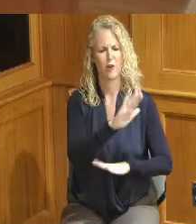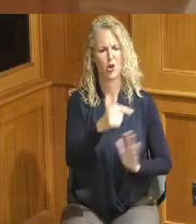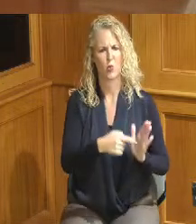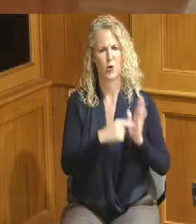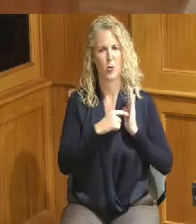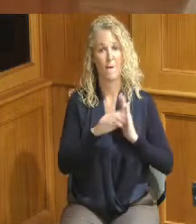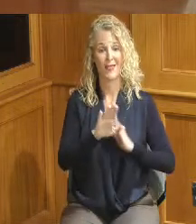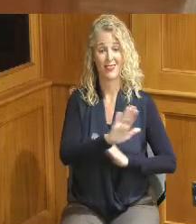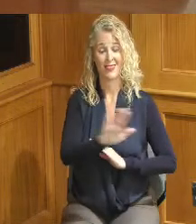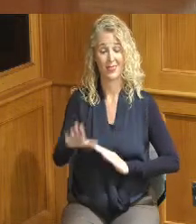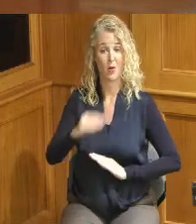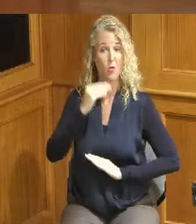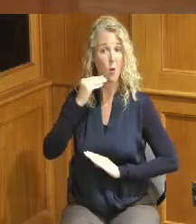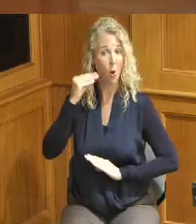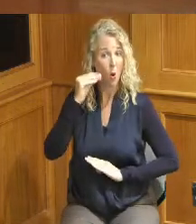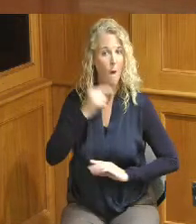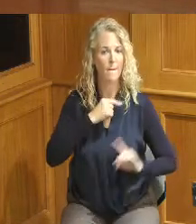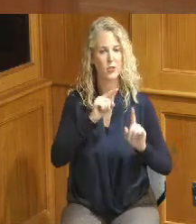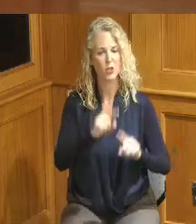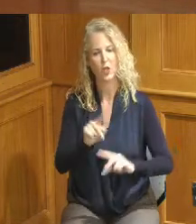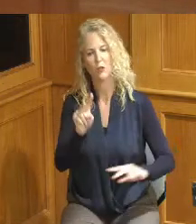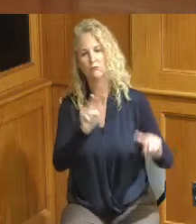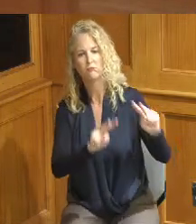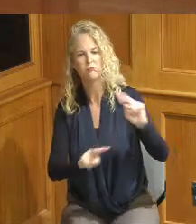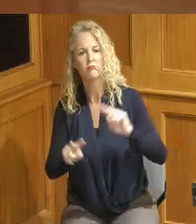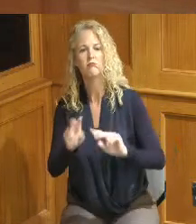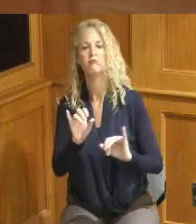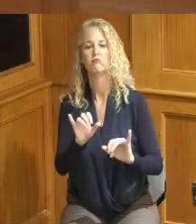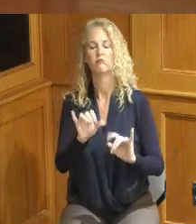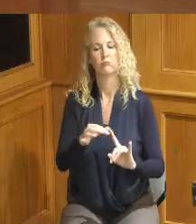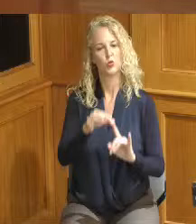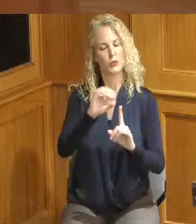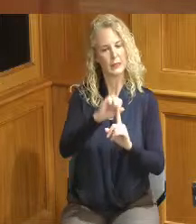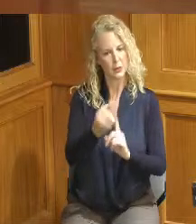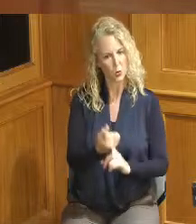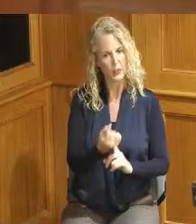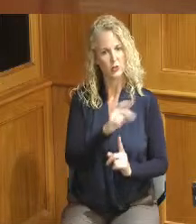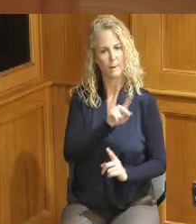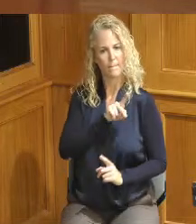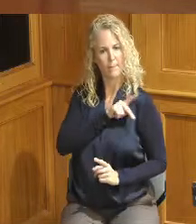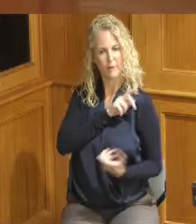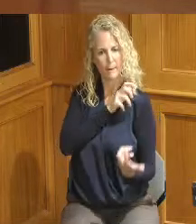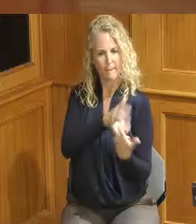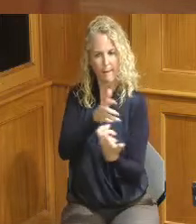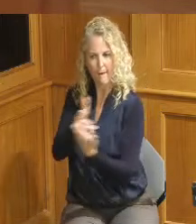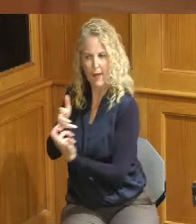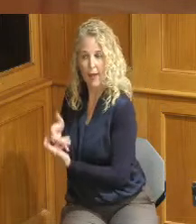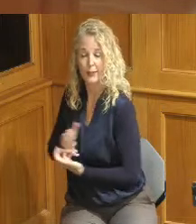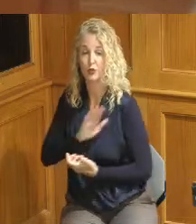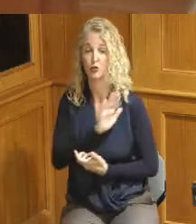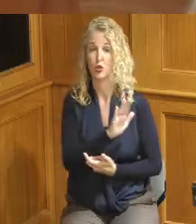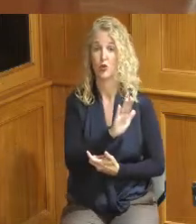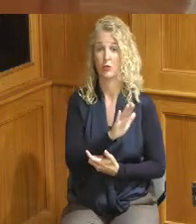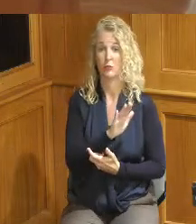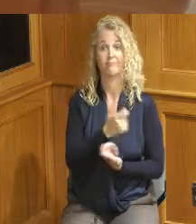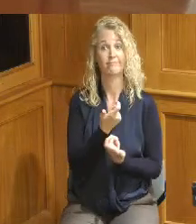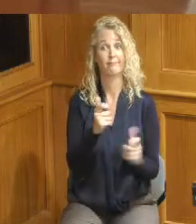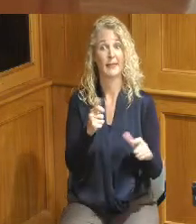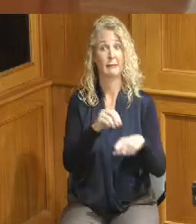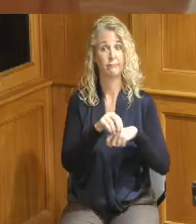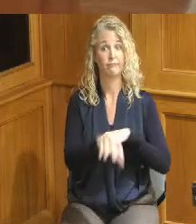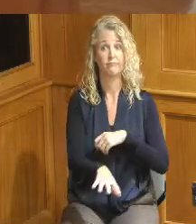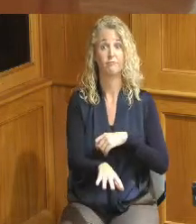their home, understanding their unique needs, and offering personalized assistance. One of her key contributions